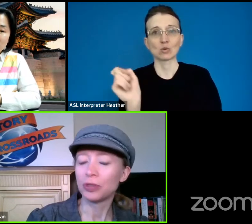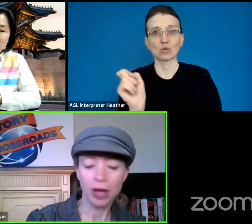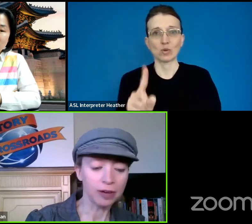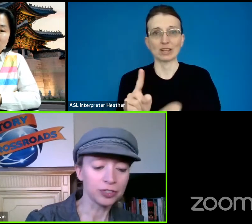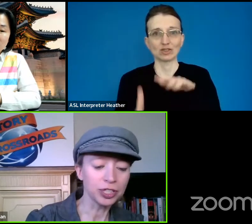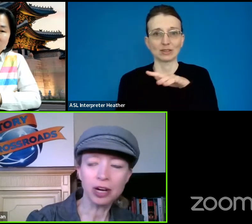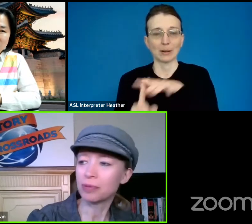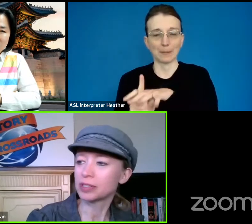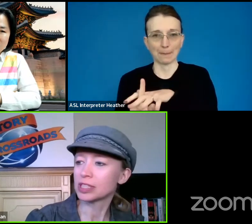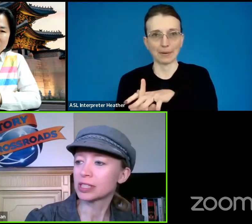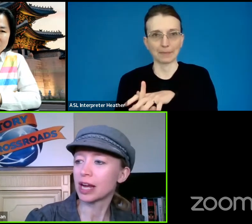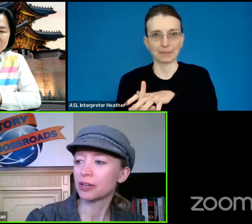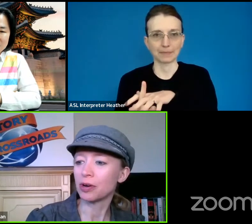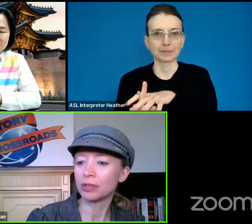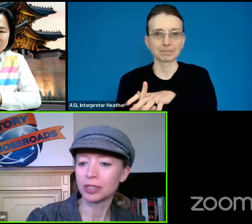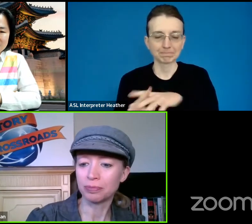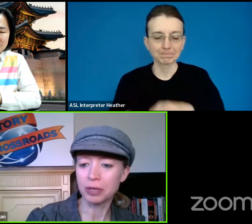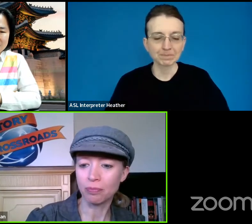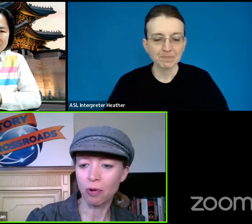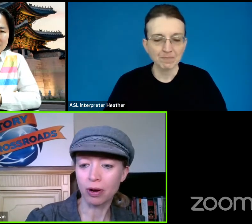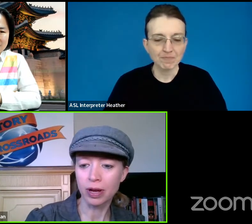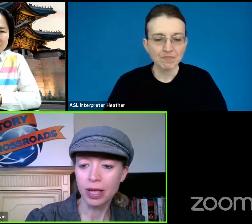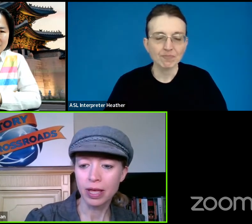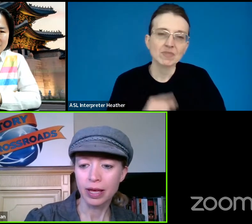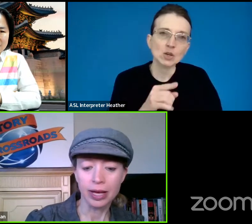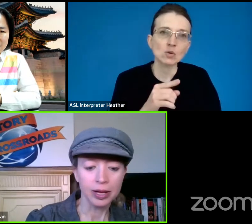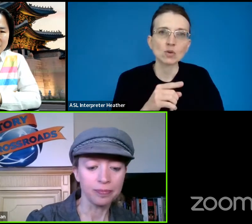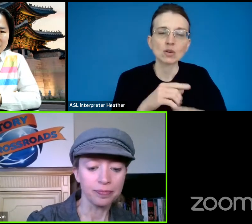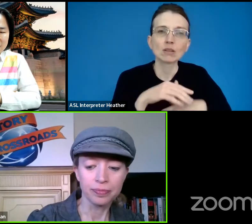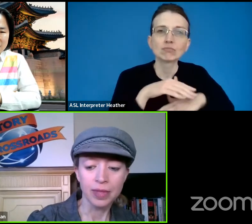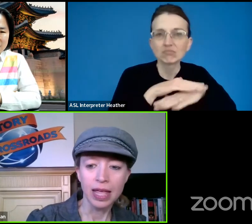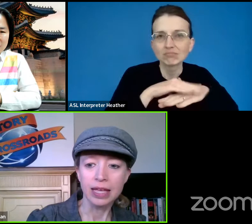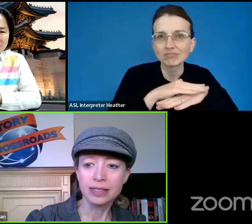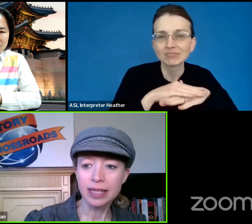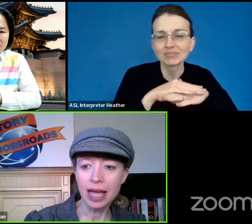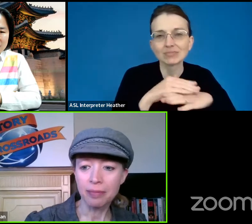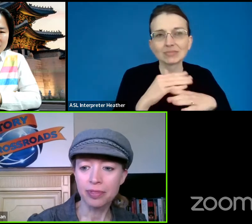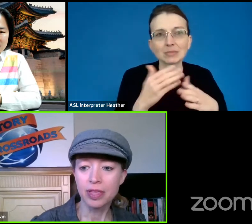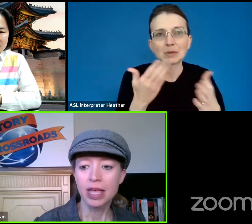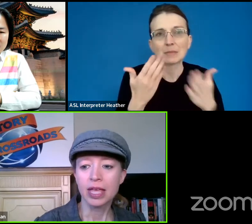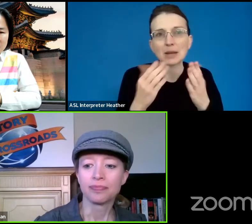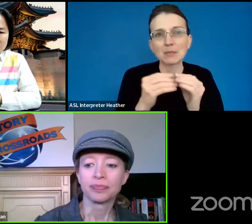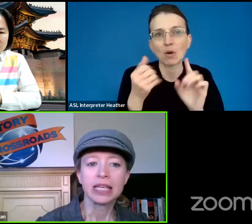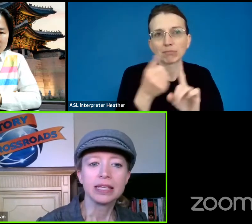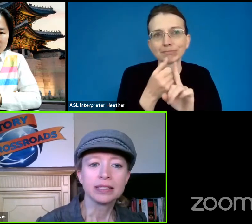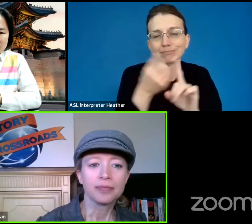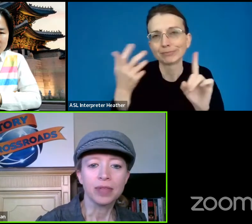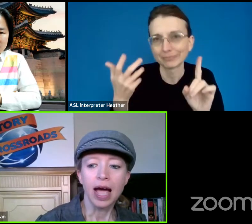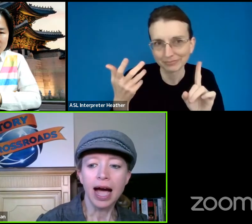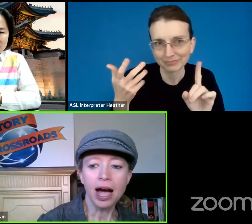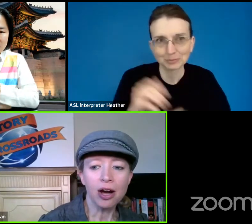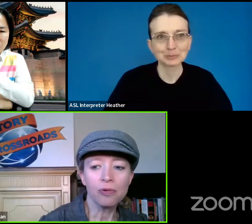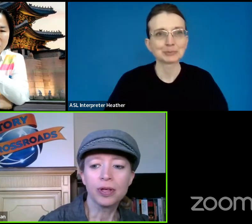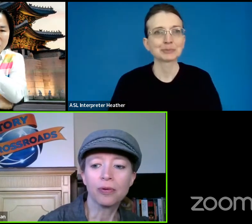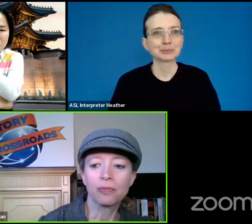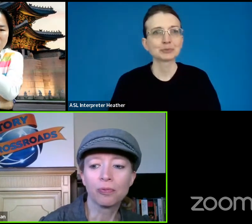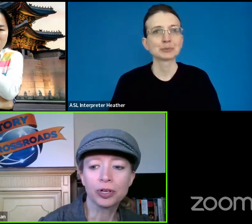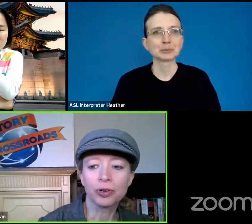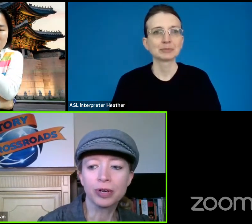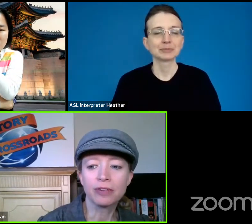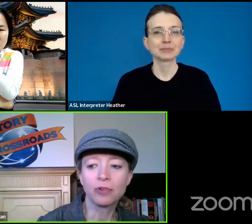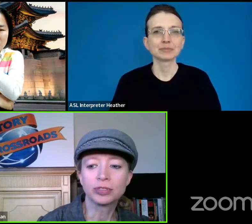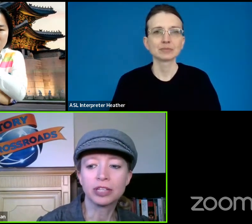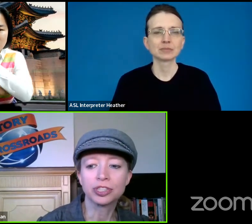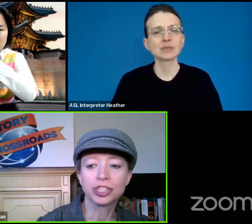you have shared, but just to kind of go a little bit more in depth, is how